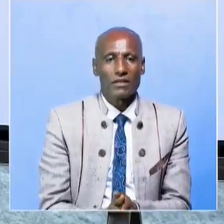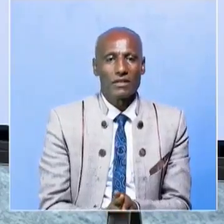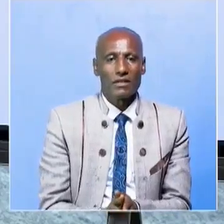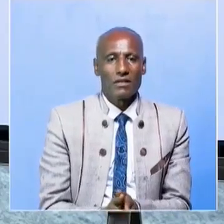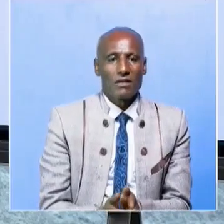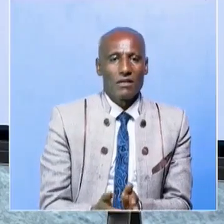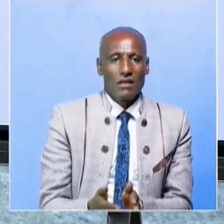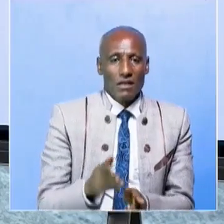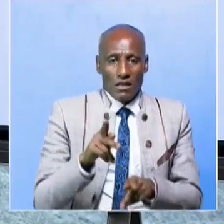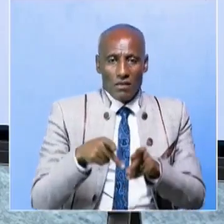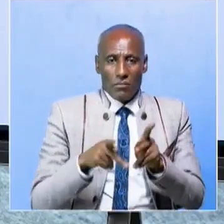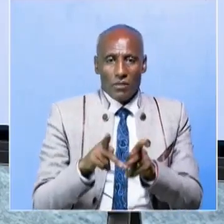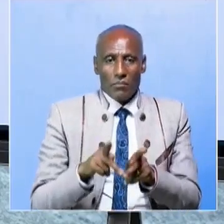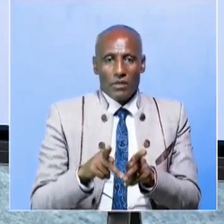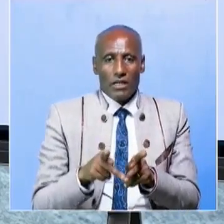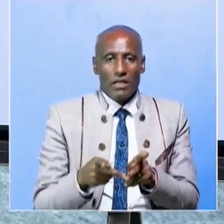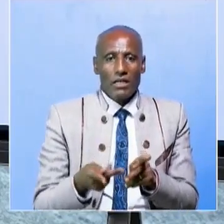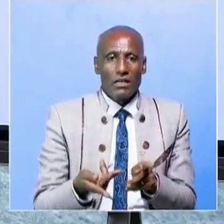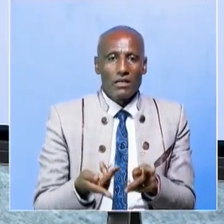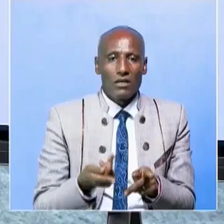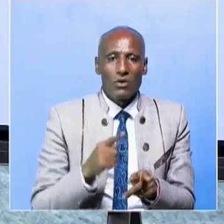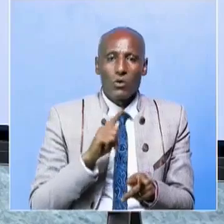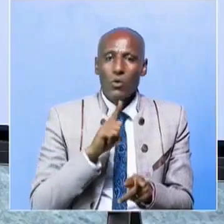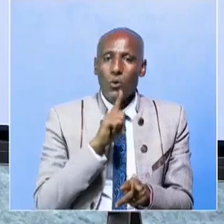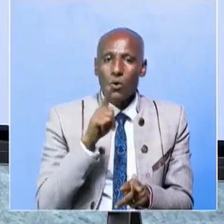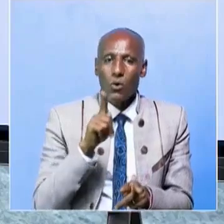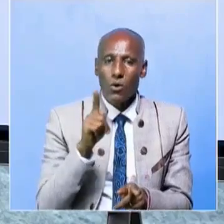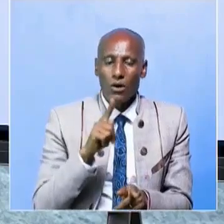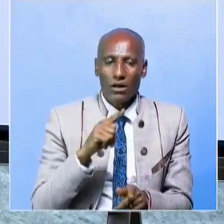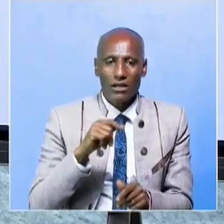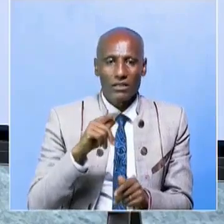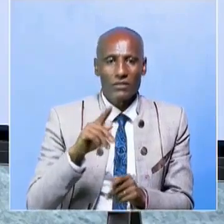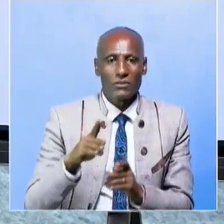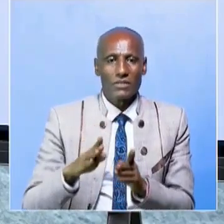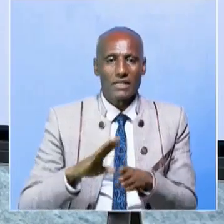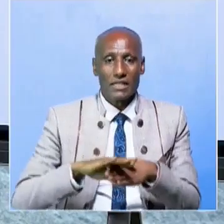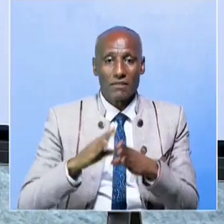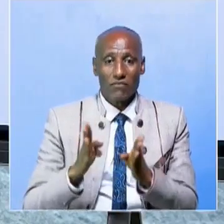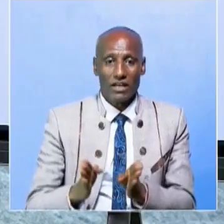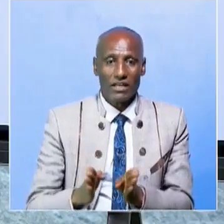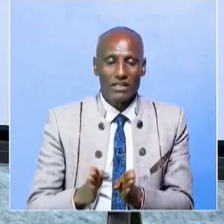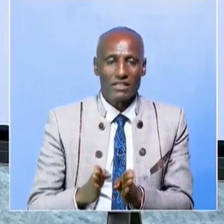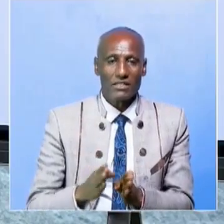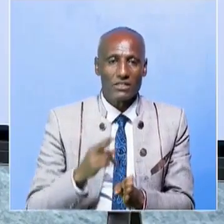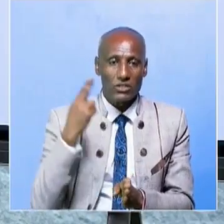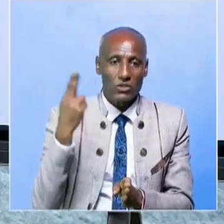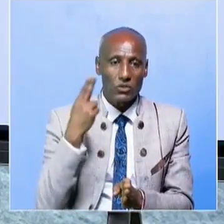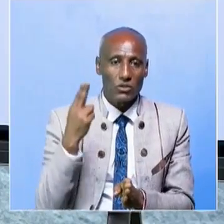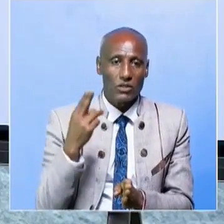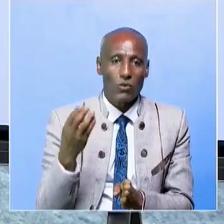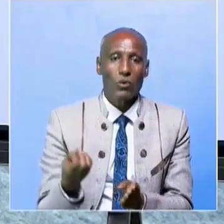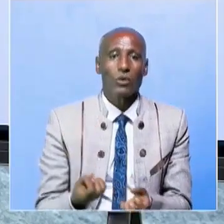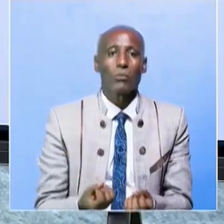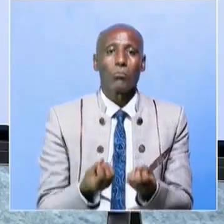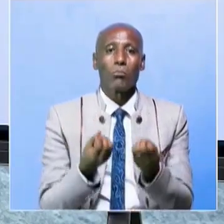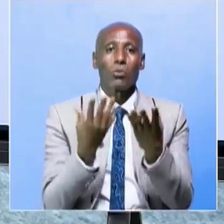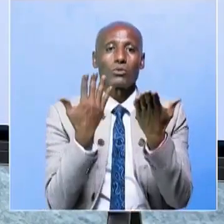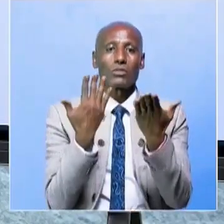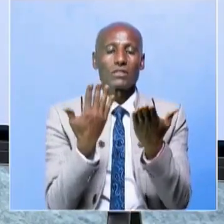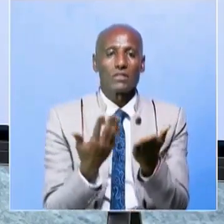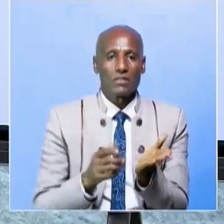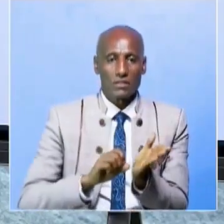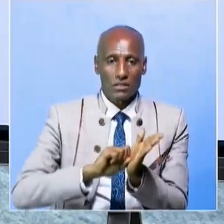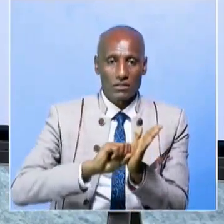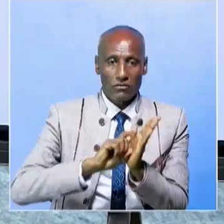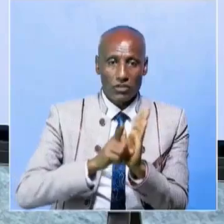people who are in the financial world use this word because it describes how, for